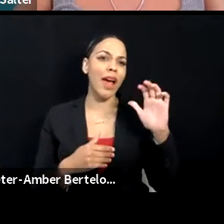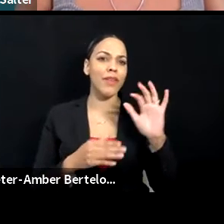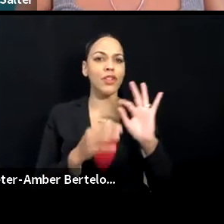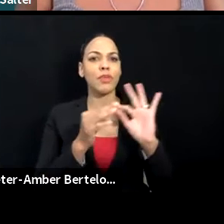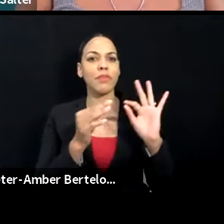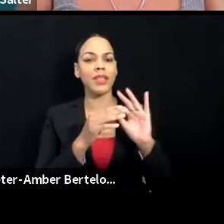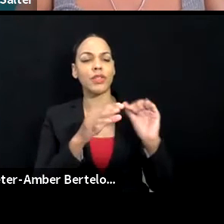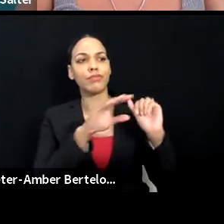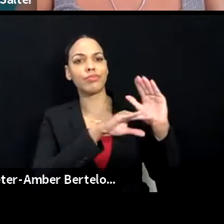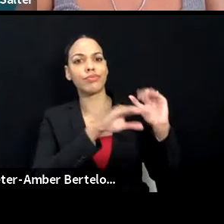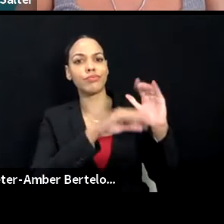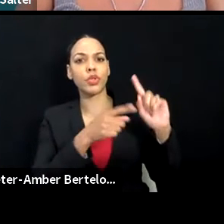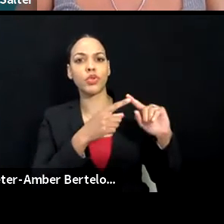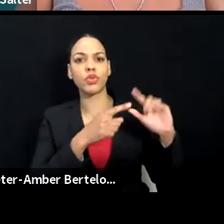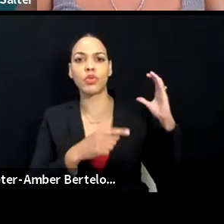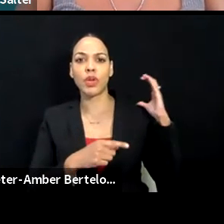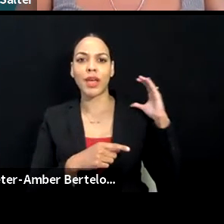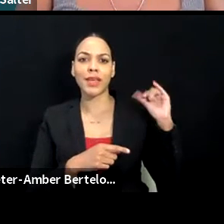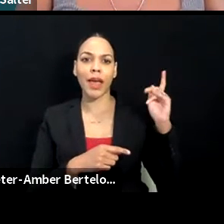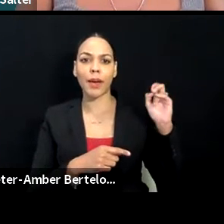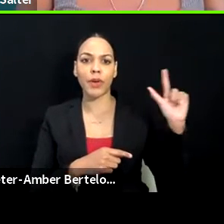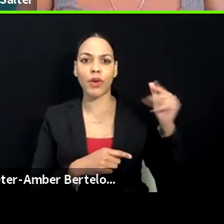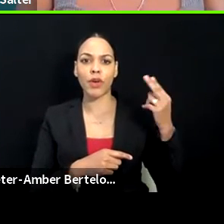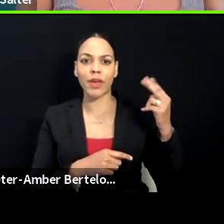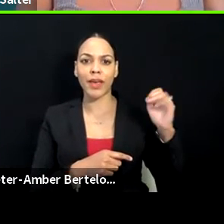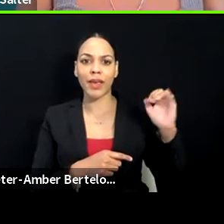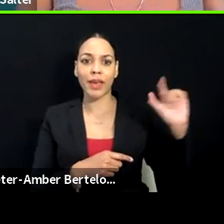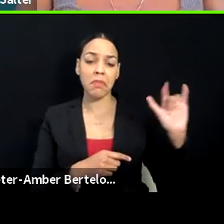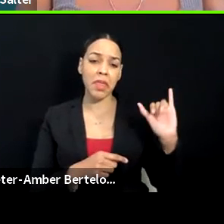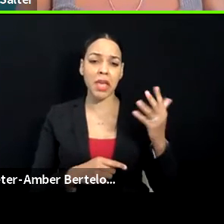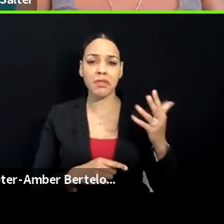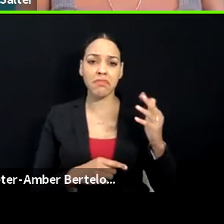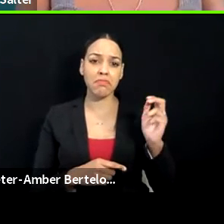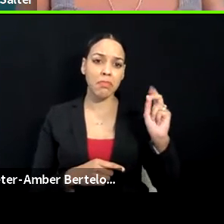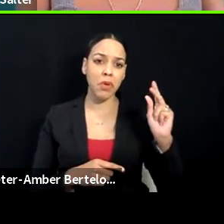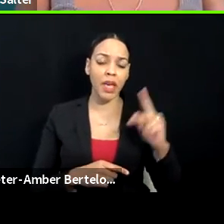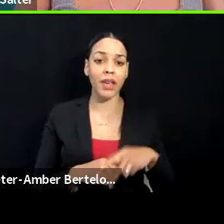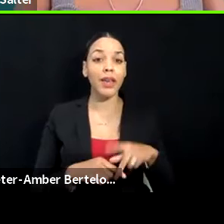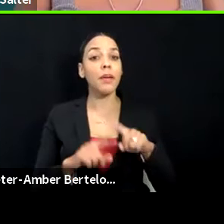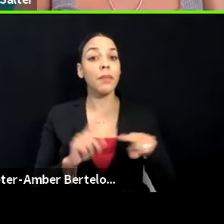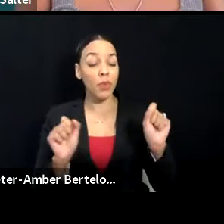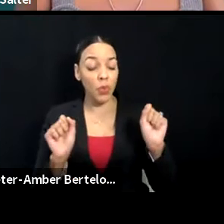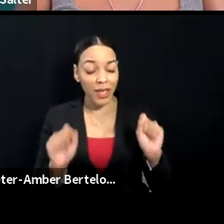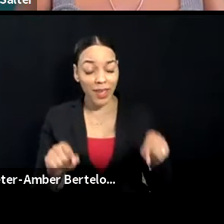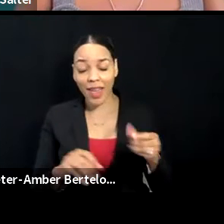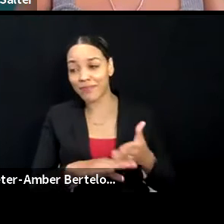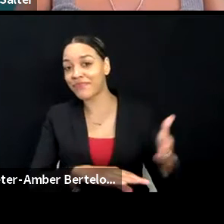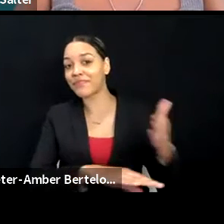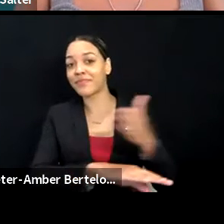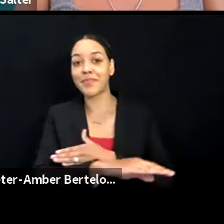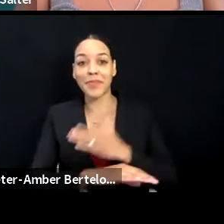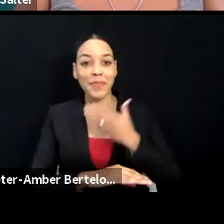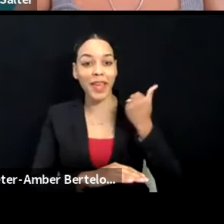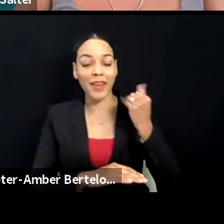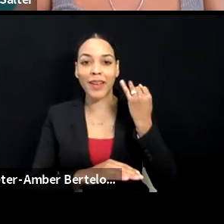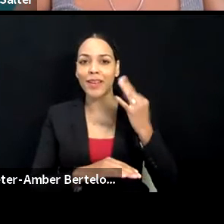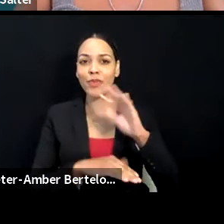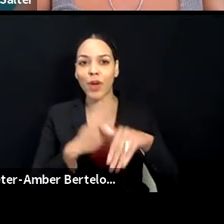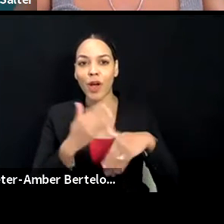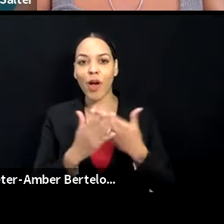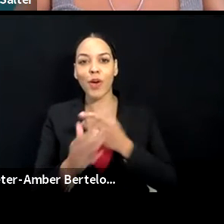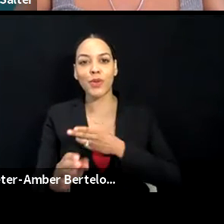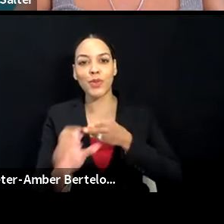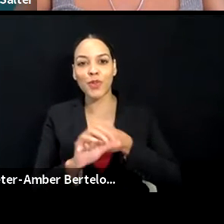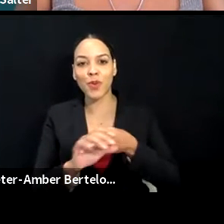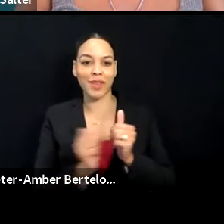response to every action alert. And that's pretty good. We can do so much better if we all join together. So that's a sort